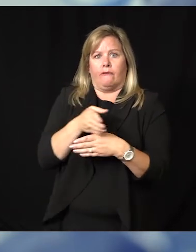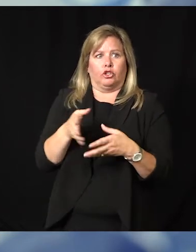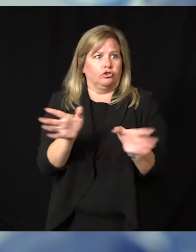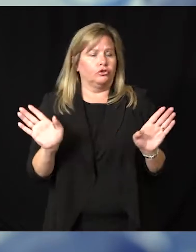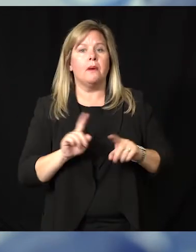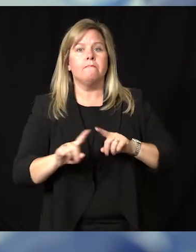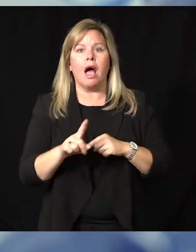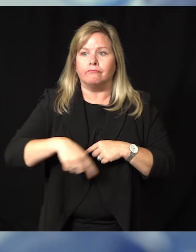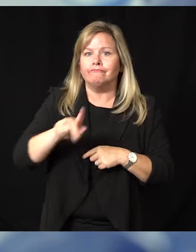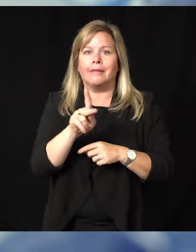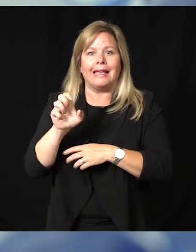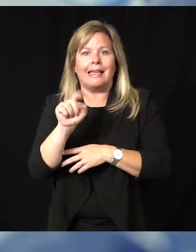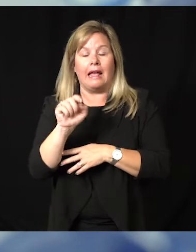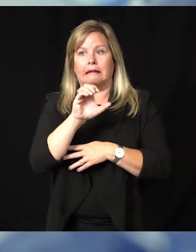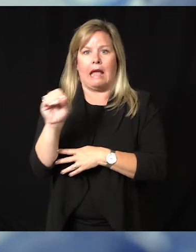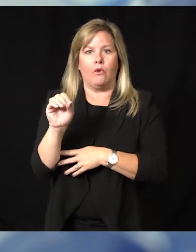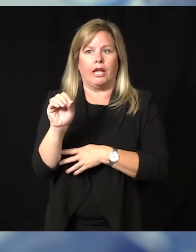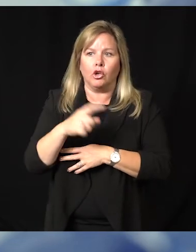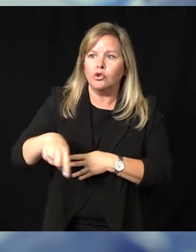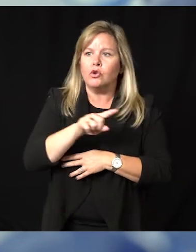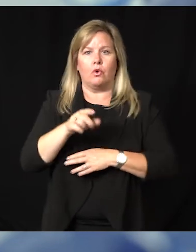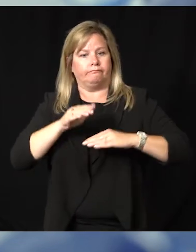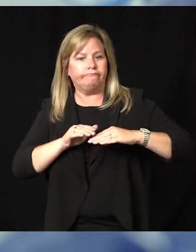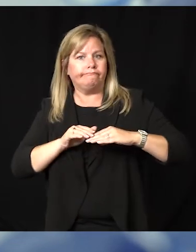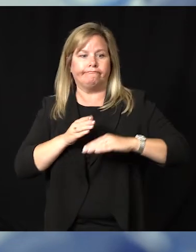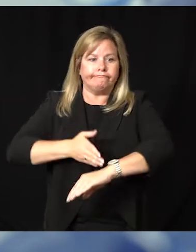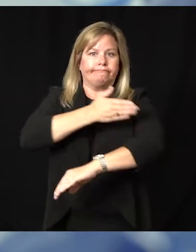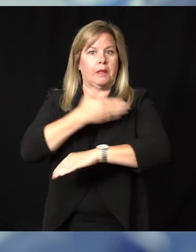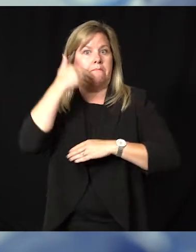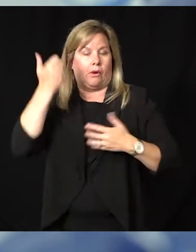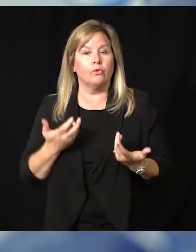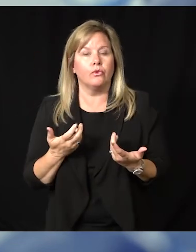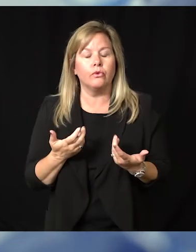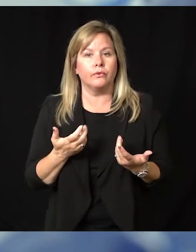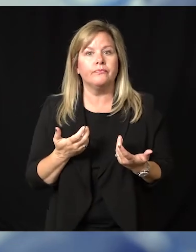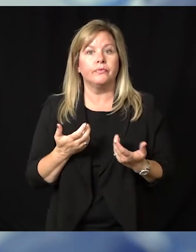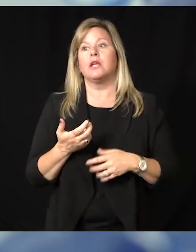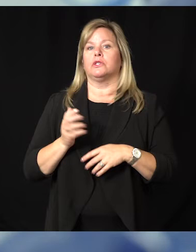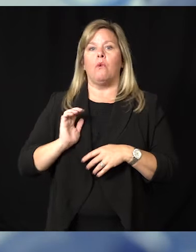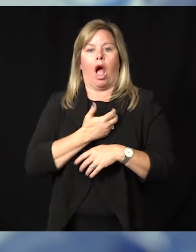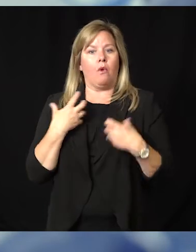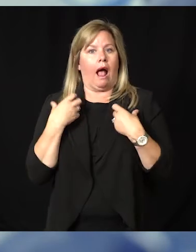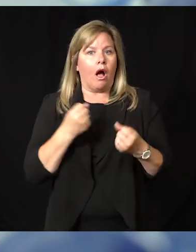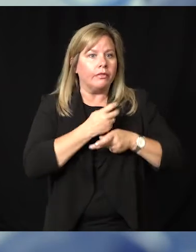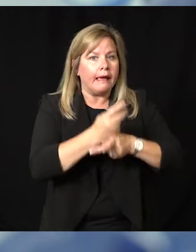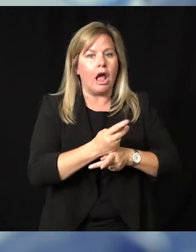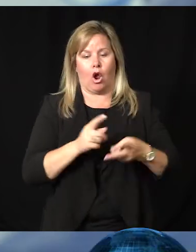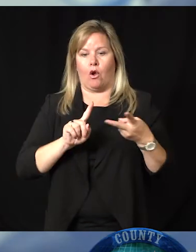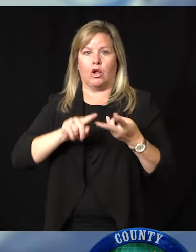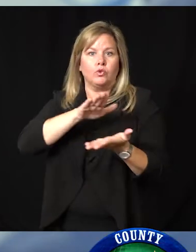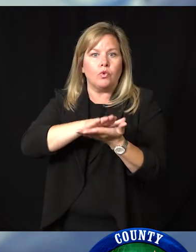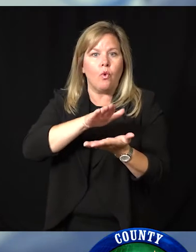Thankfully, you are not average. Our healthcare system partners are not average. Neither are the countless